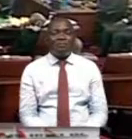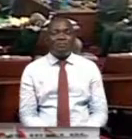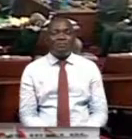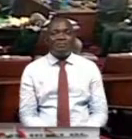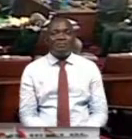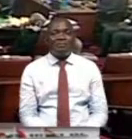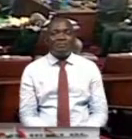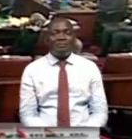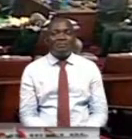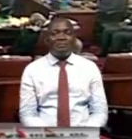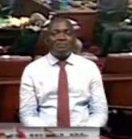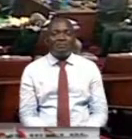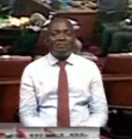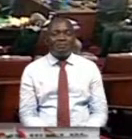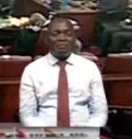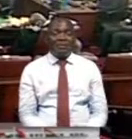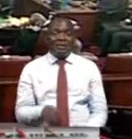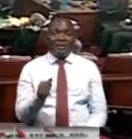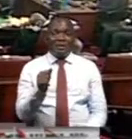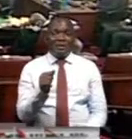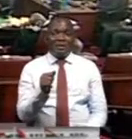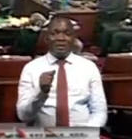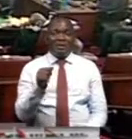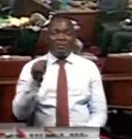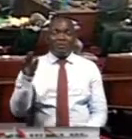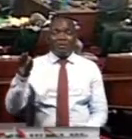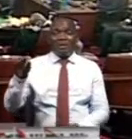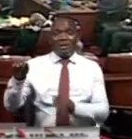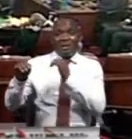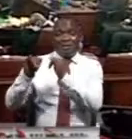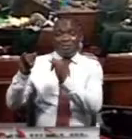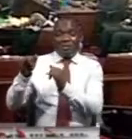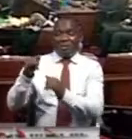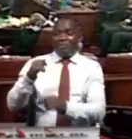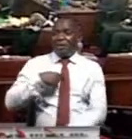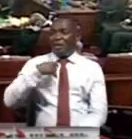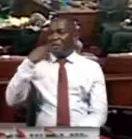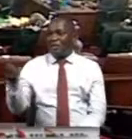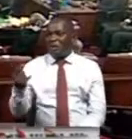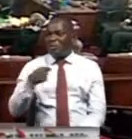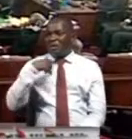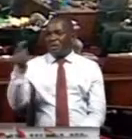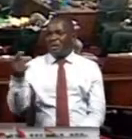See, I don't know. The whole cross-examination is on. I put it to you.